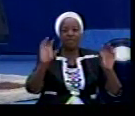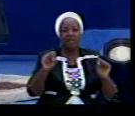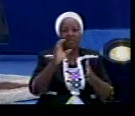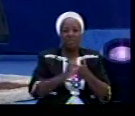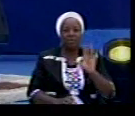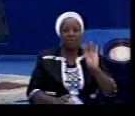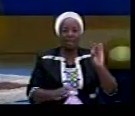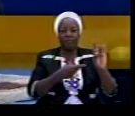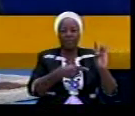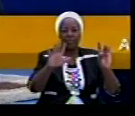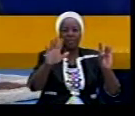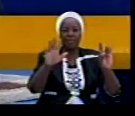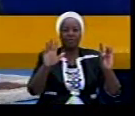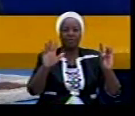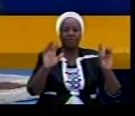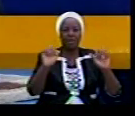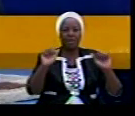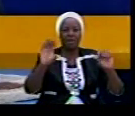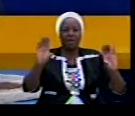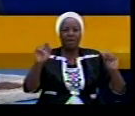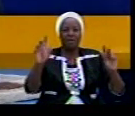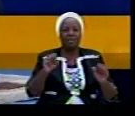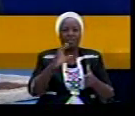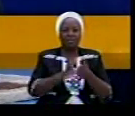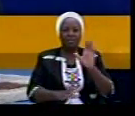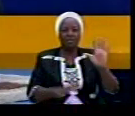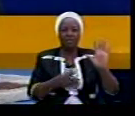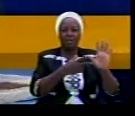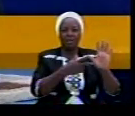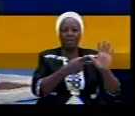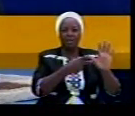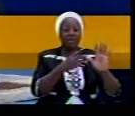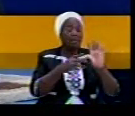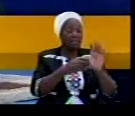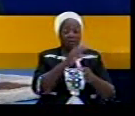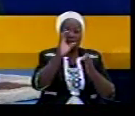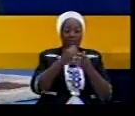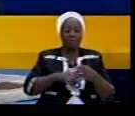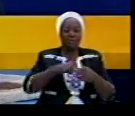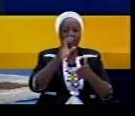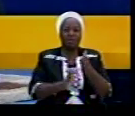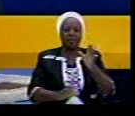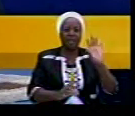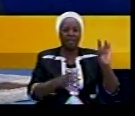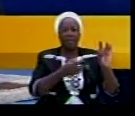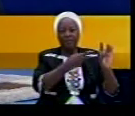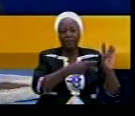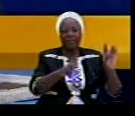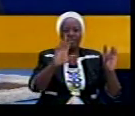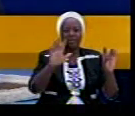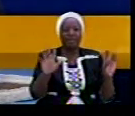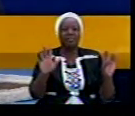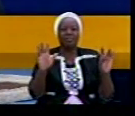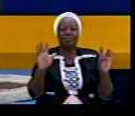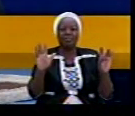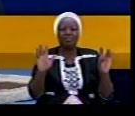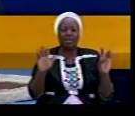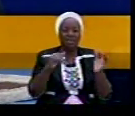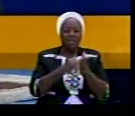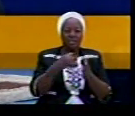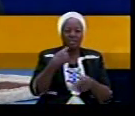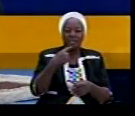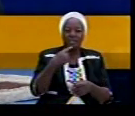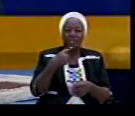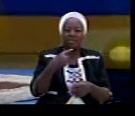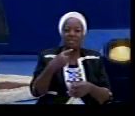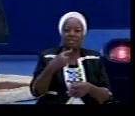5. Acts of the Apostles, chapter 8, reading from verse 5. It says, then